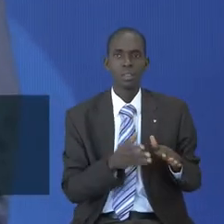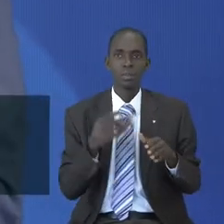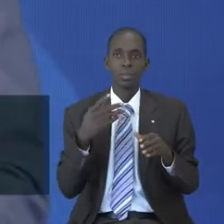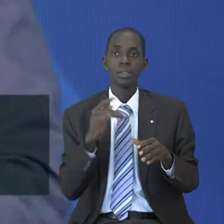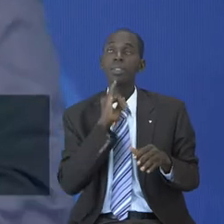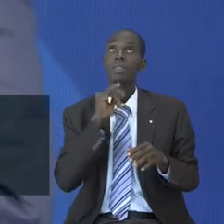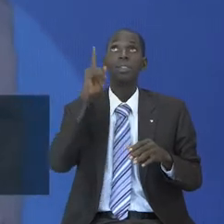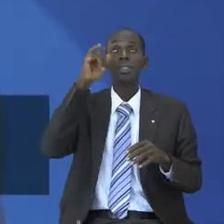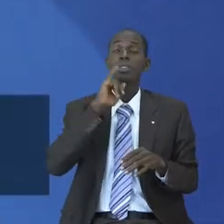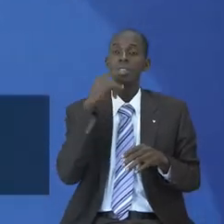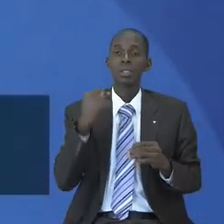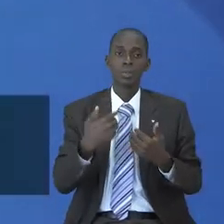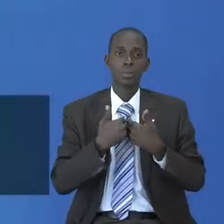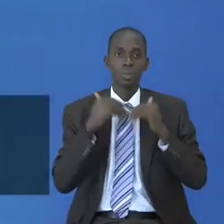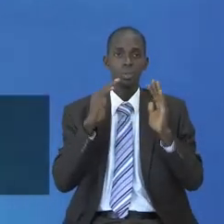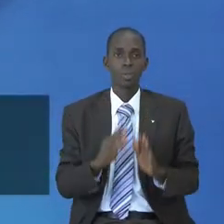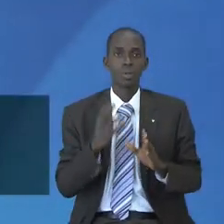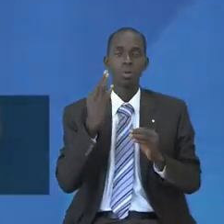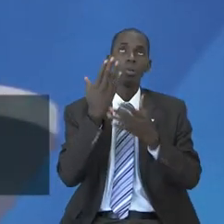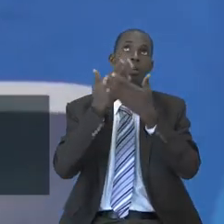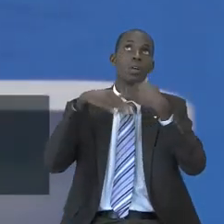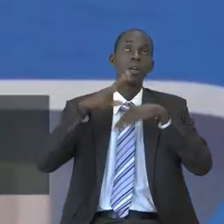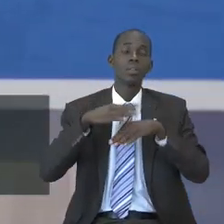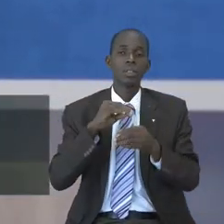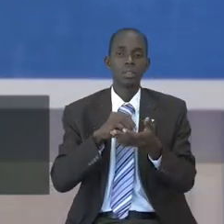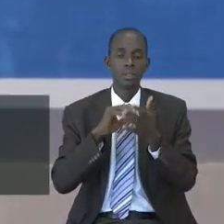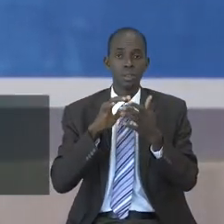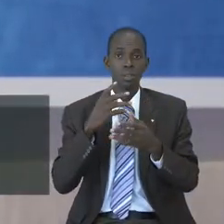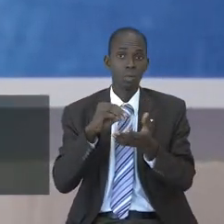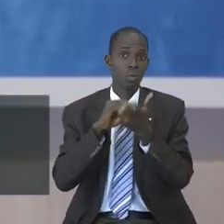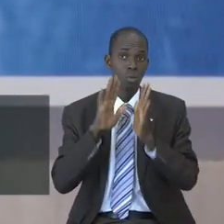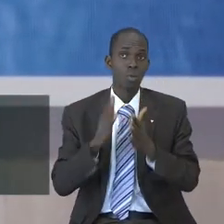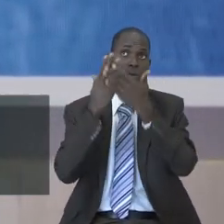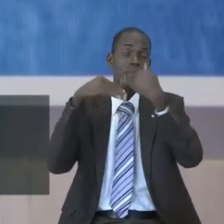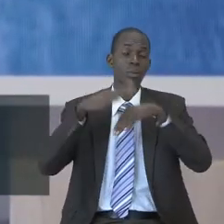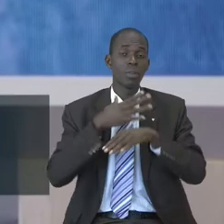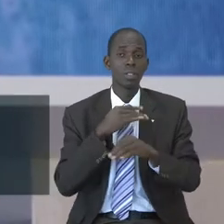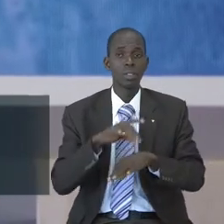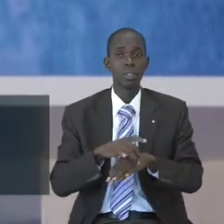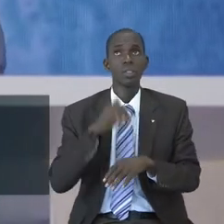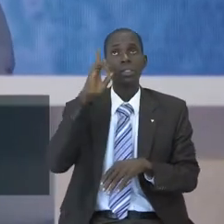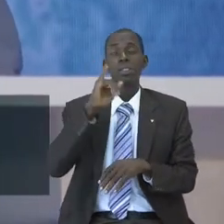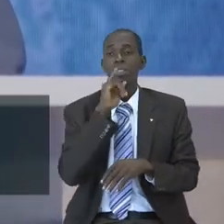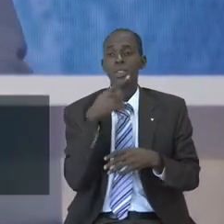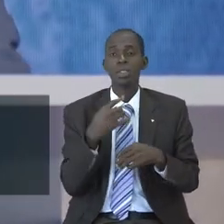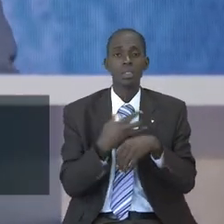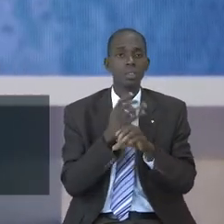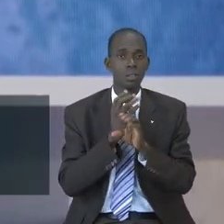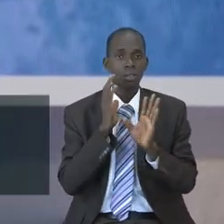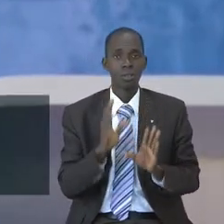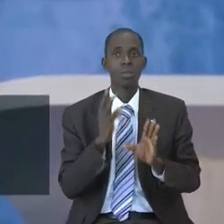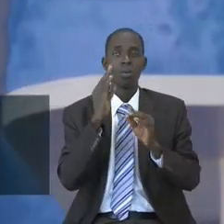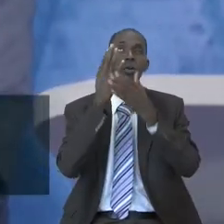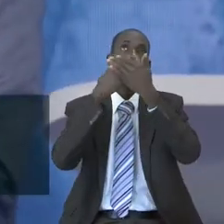the earth. He is the possessor because he is the creator. He created the heavens and the earth, and